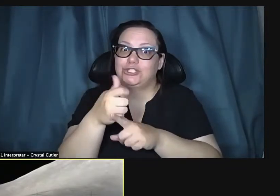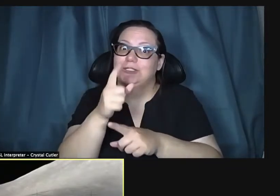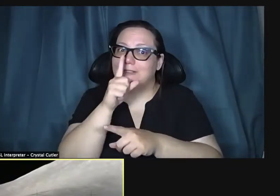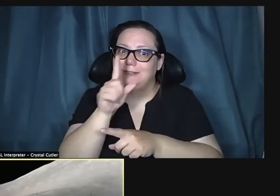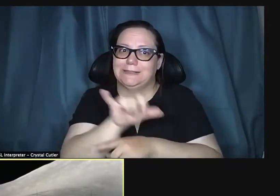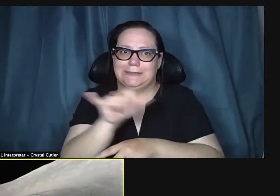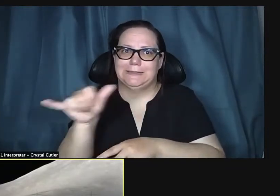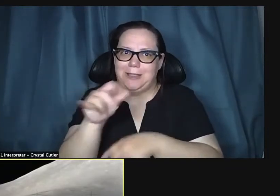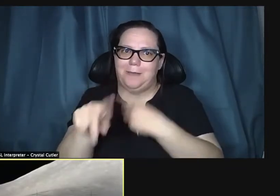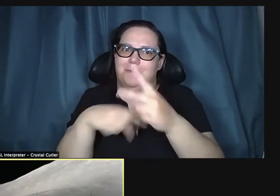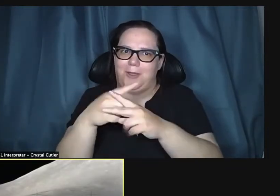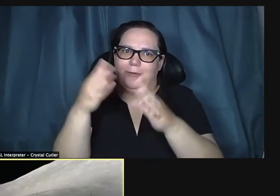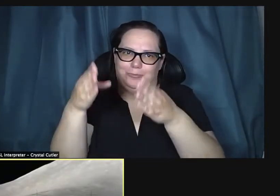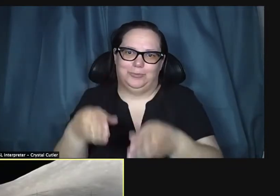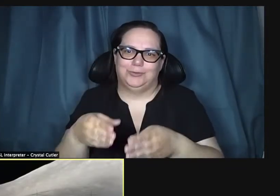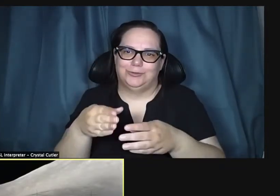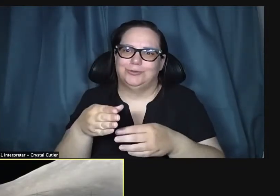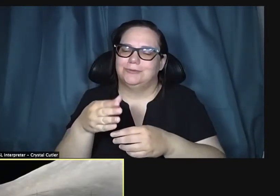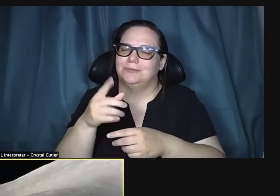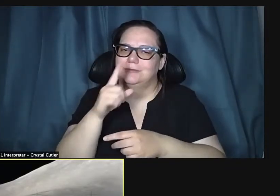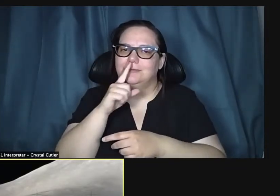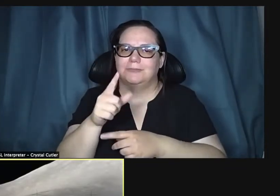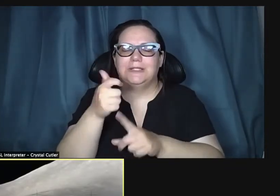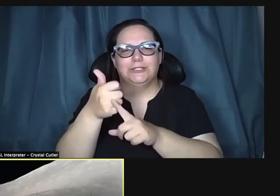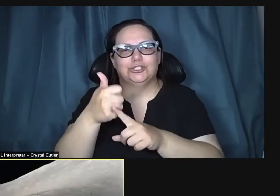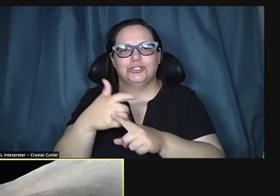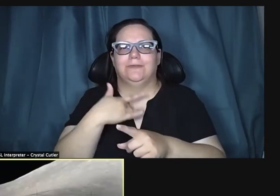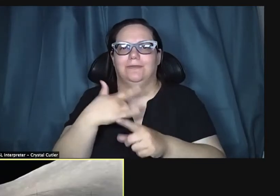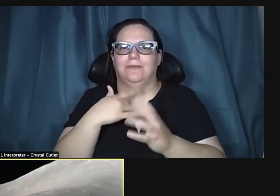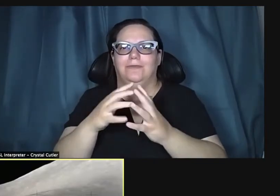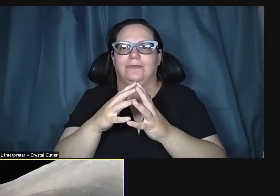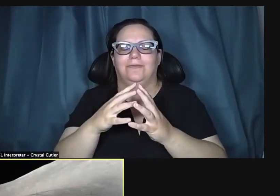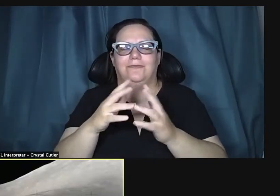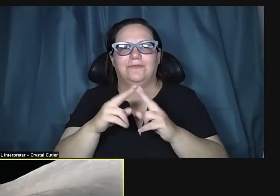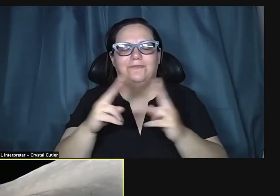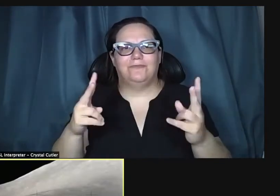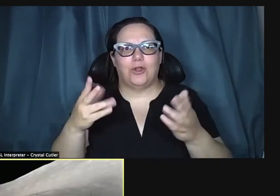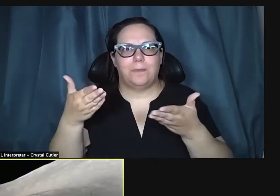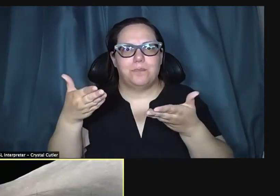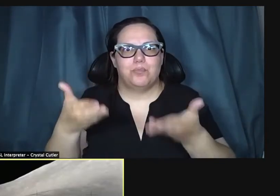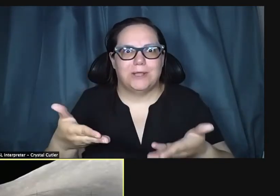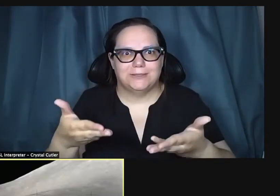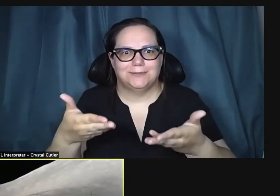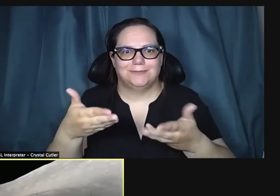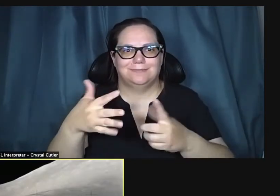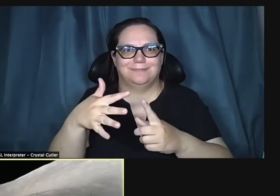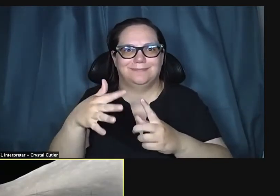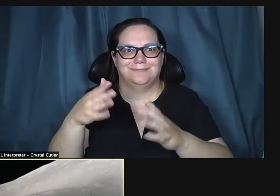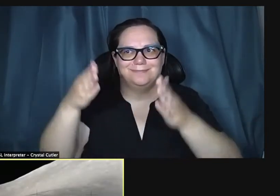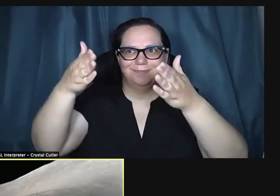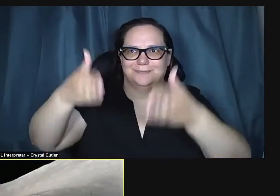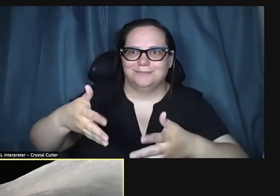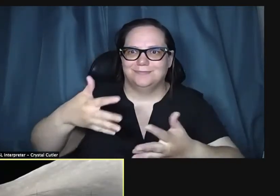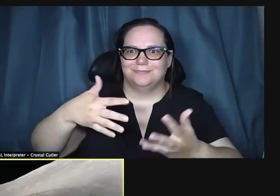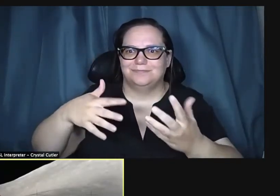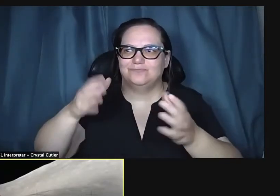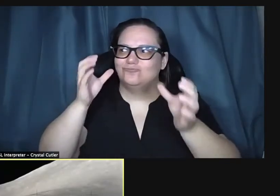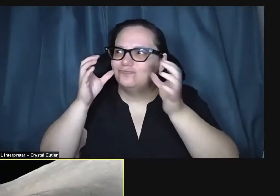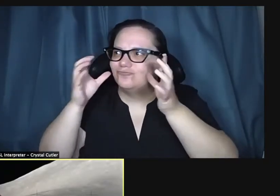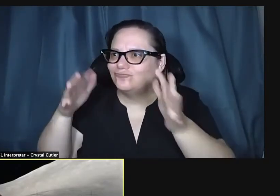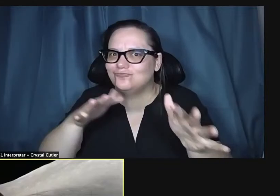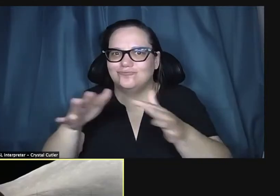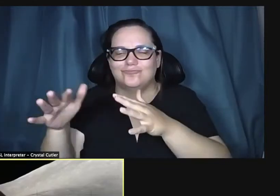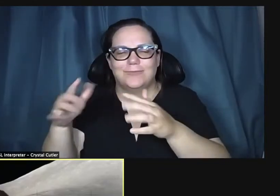kind of person. She felt very present, and just a absolutely wonderful person who